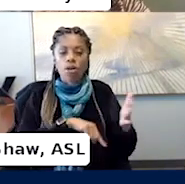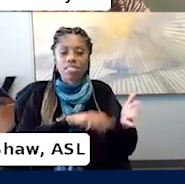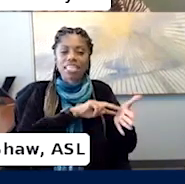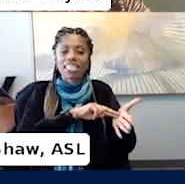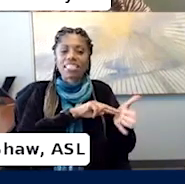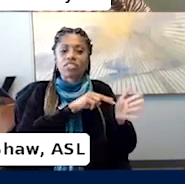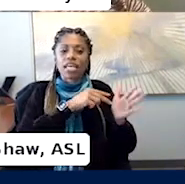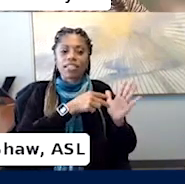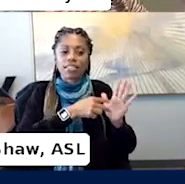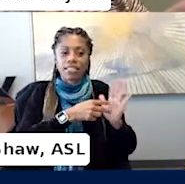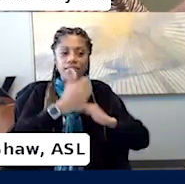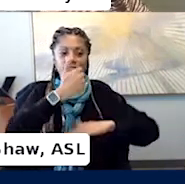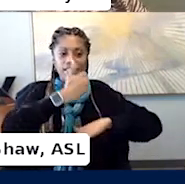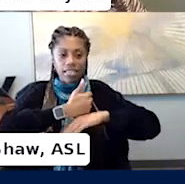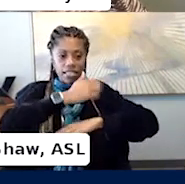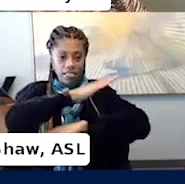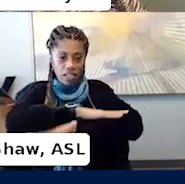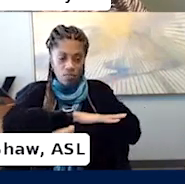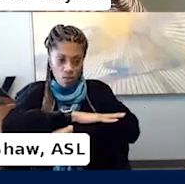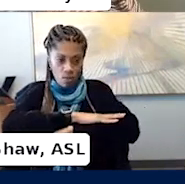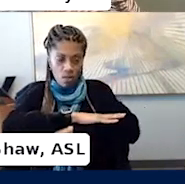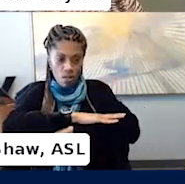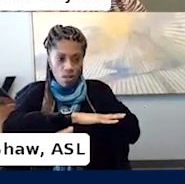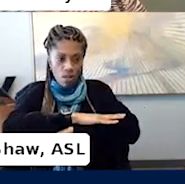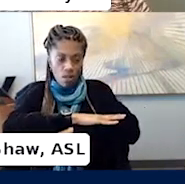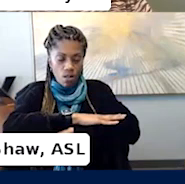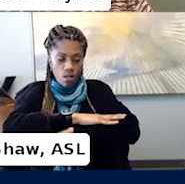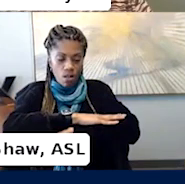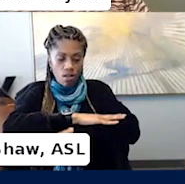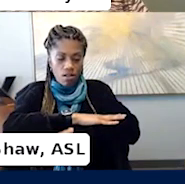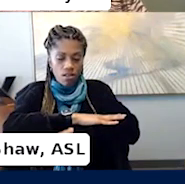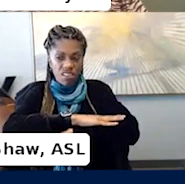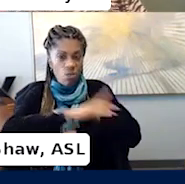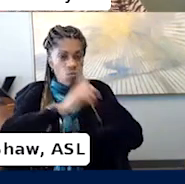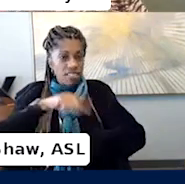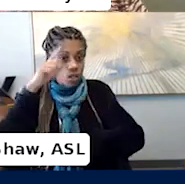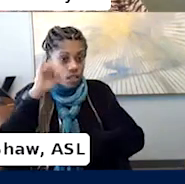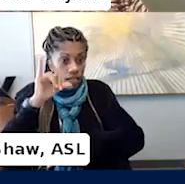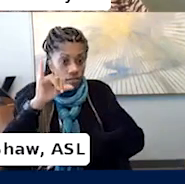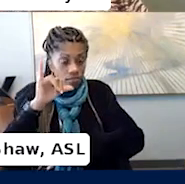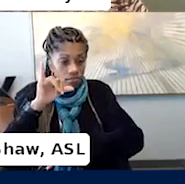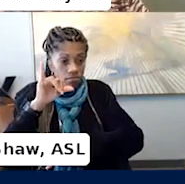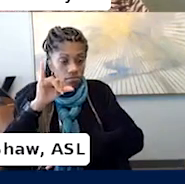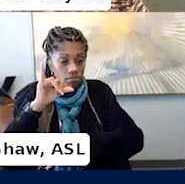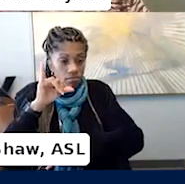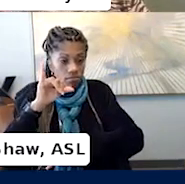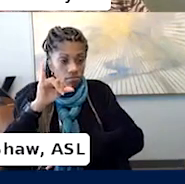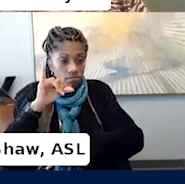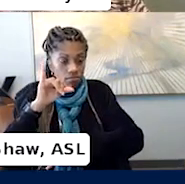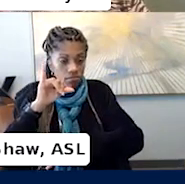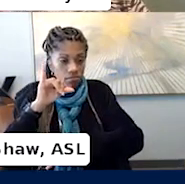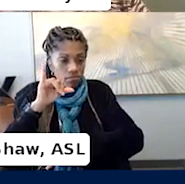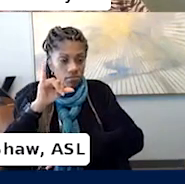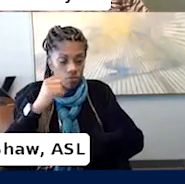table? And what does that look like? And, it continues to evolve. It's not a